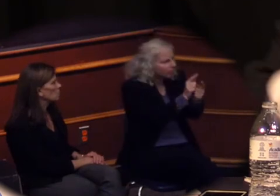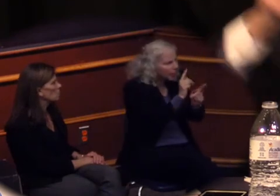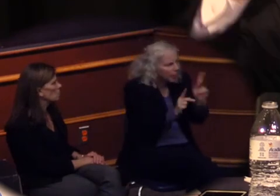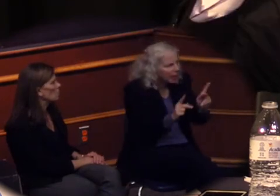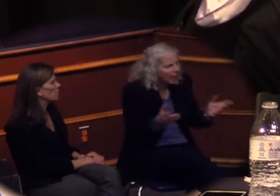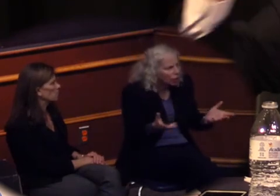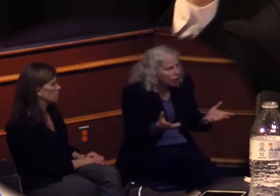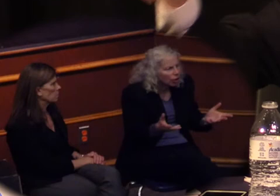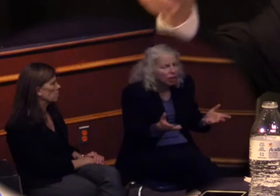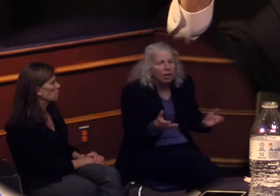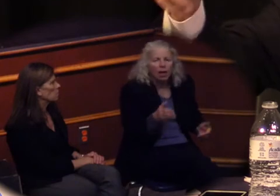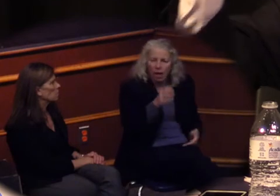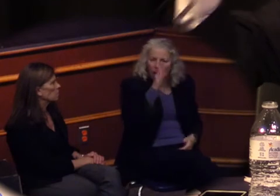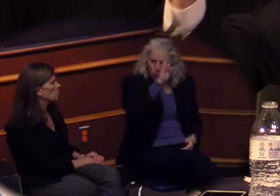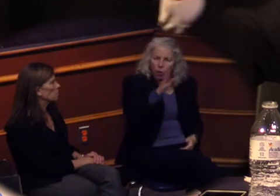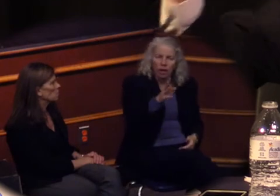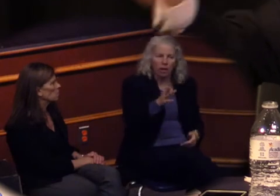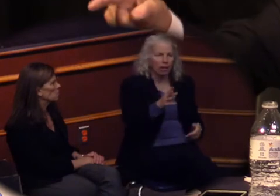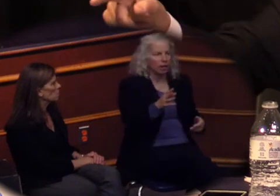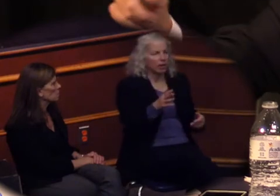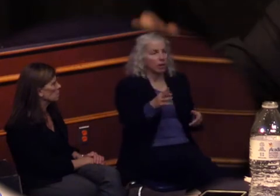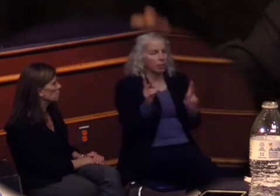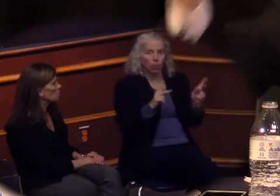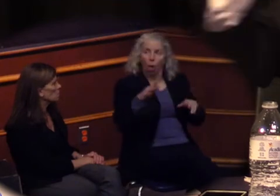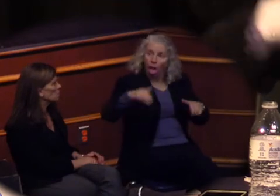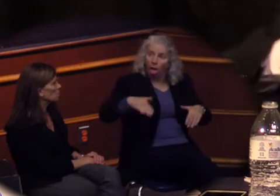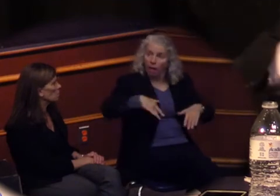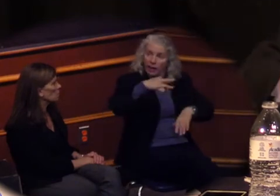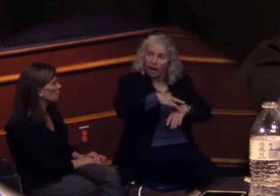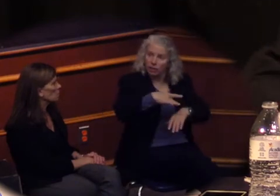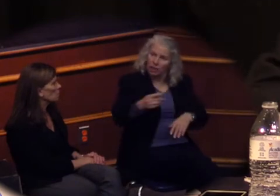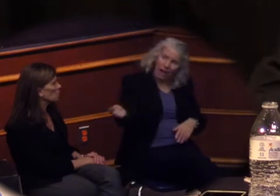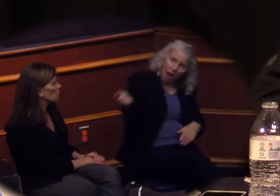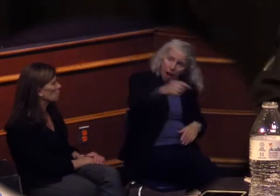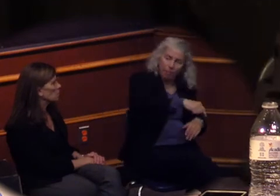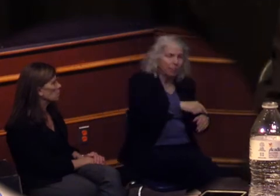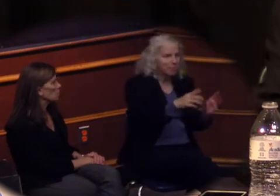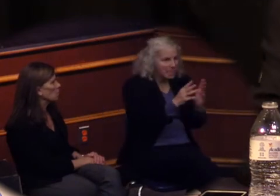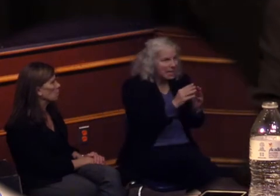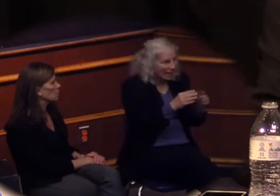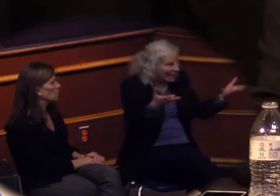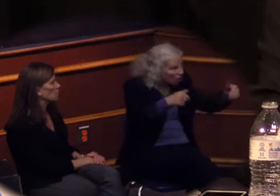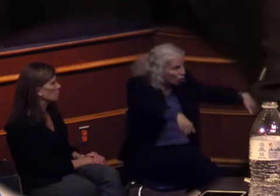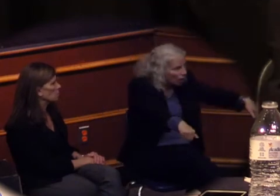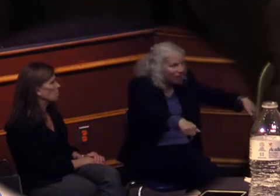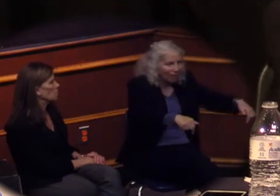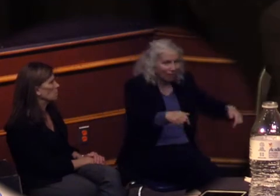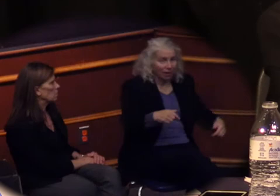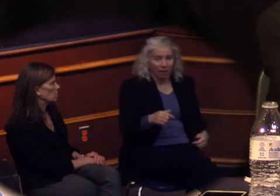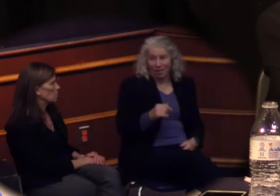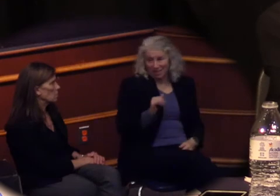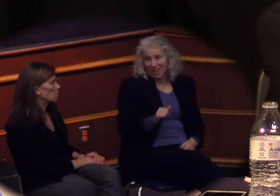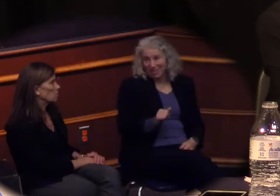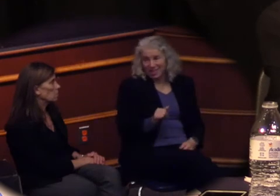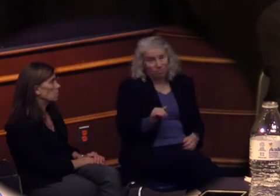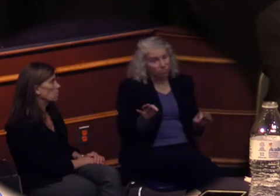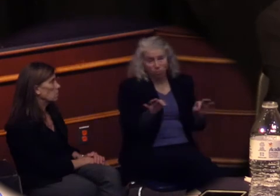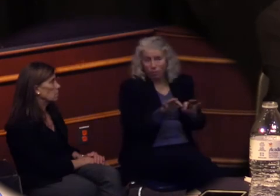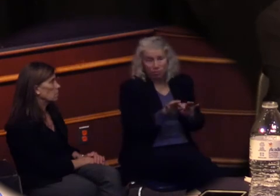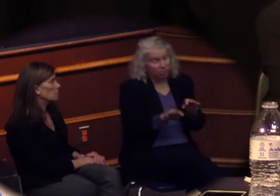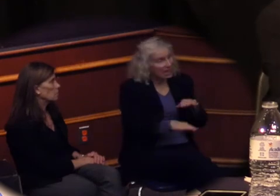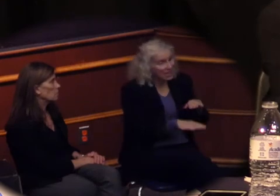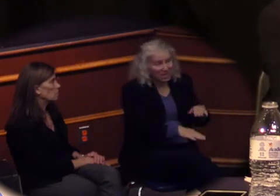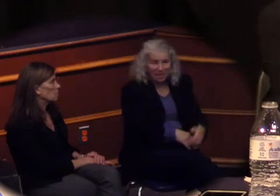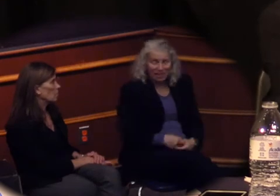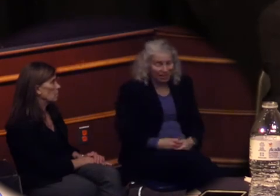more important, we would get people who've never been out here to come and meet with me out here. And that's something I think that's absolutely fundamental.